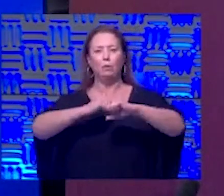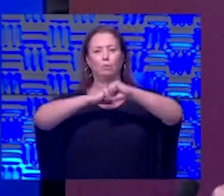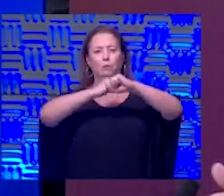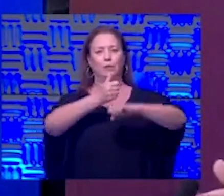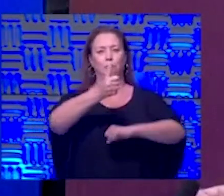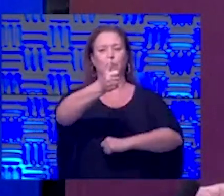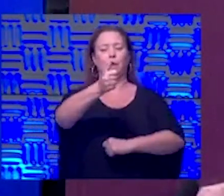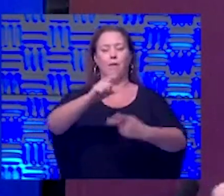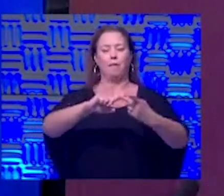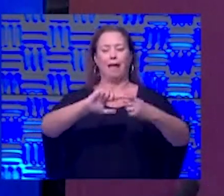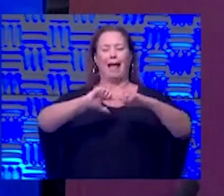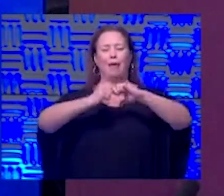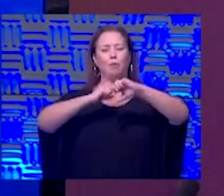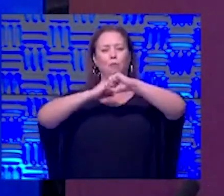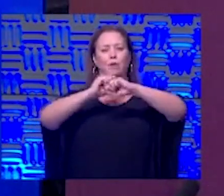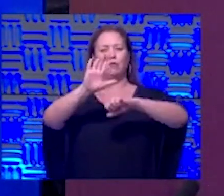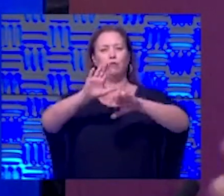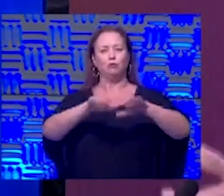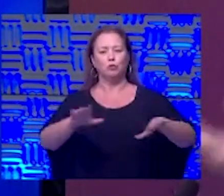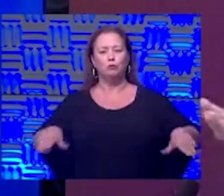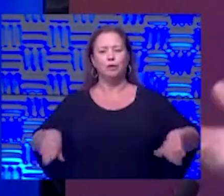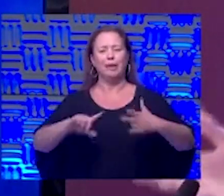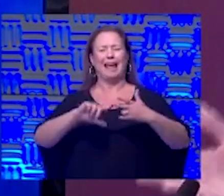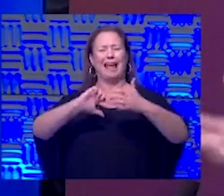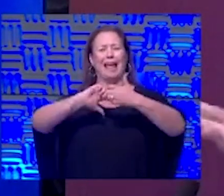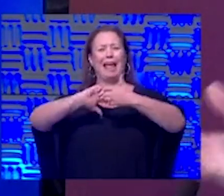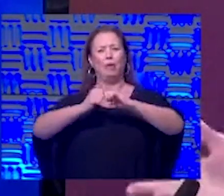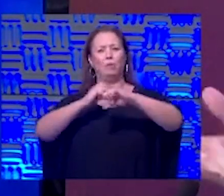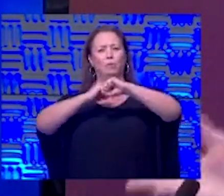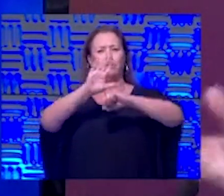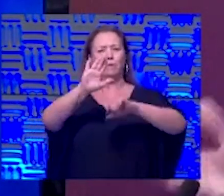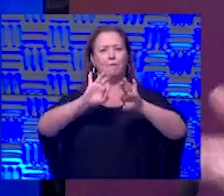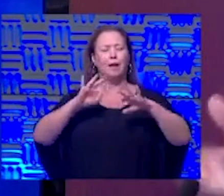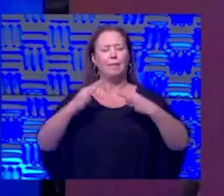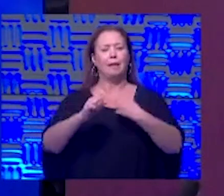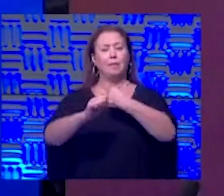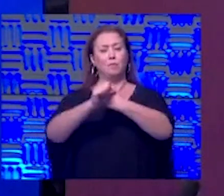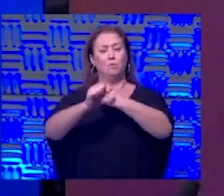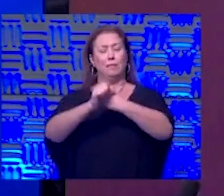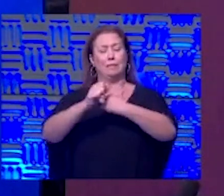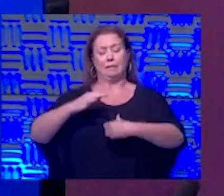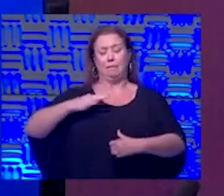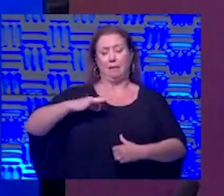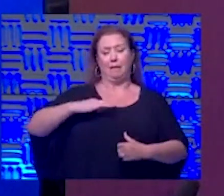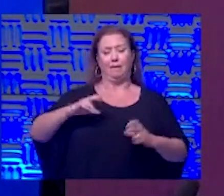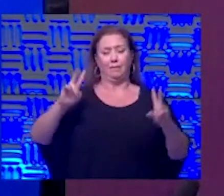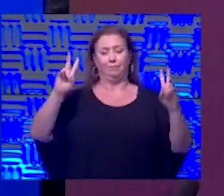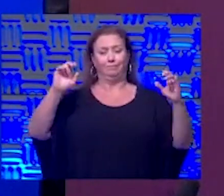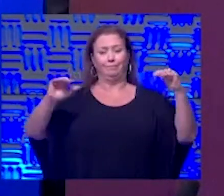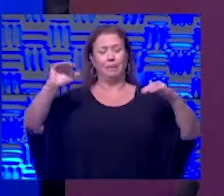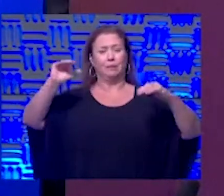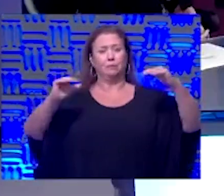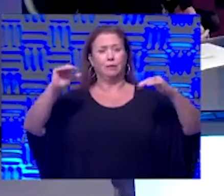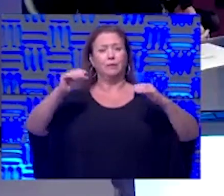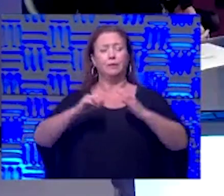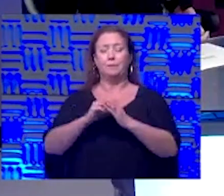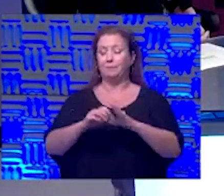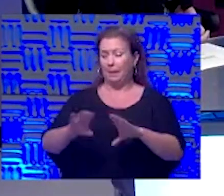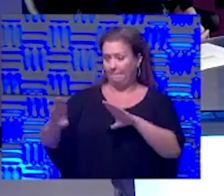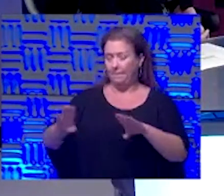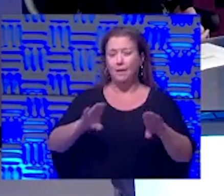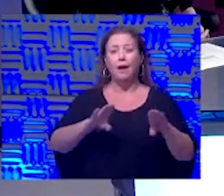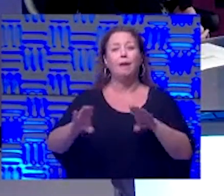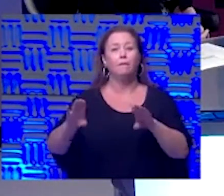yourself, your child, the rest of your family, and what's the risk-benefit analysis of all these things? So behavior